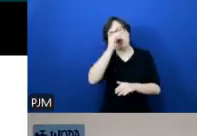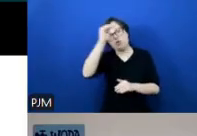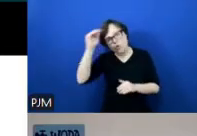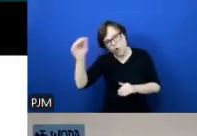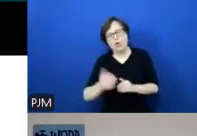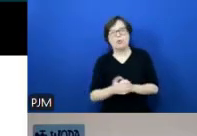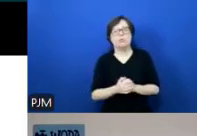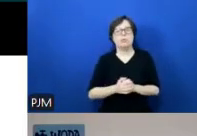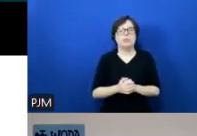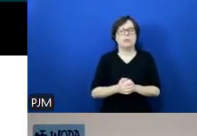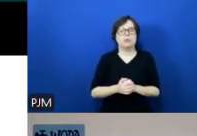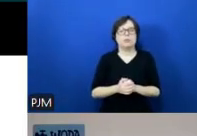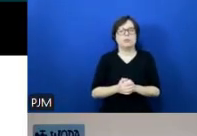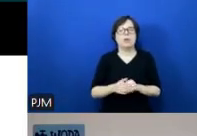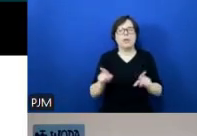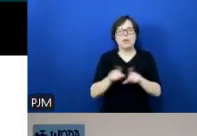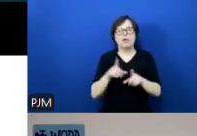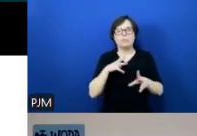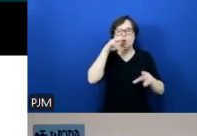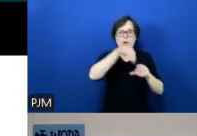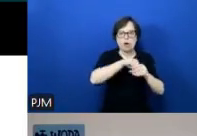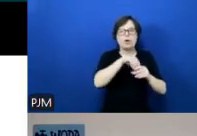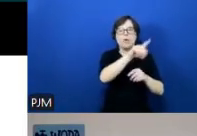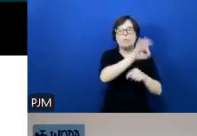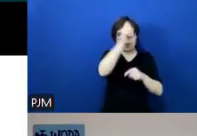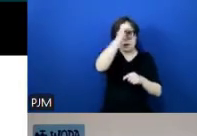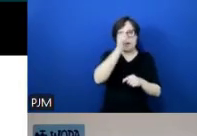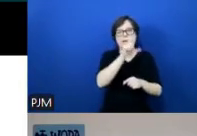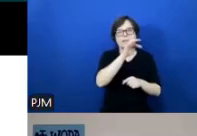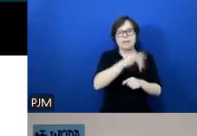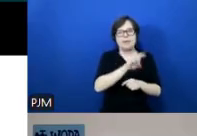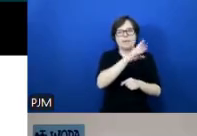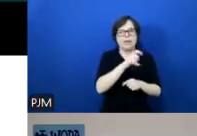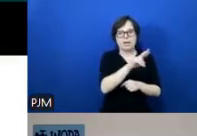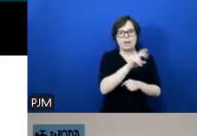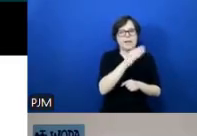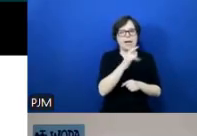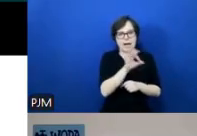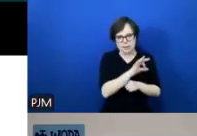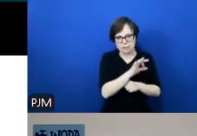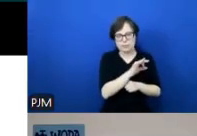activities for children and adults. We participated in the